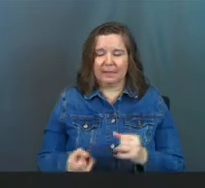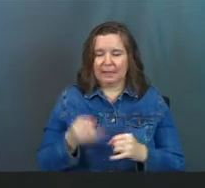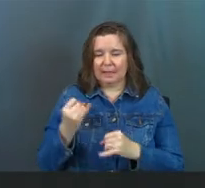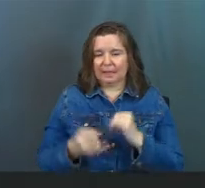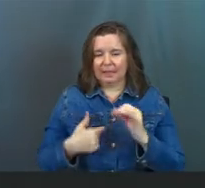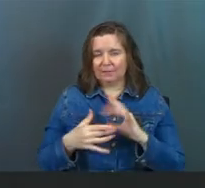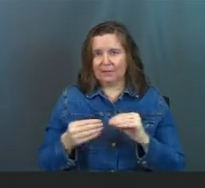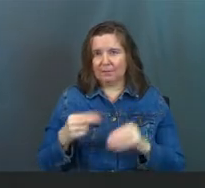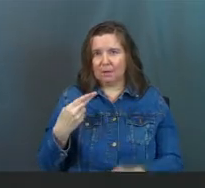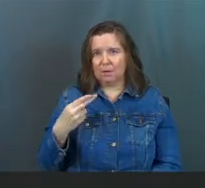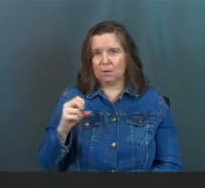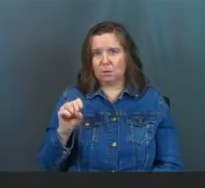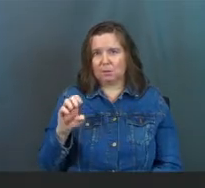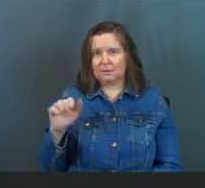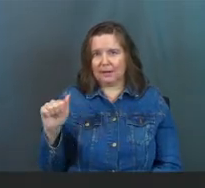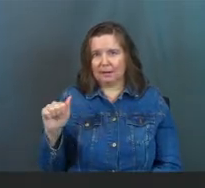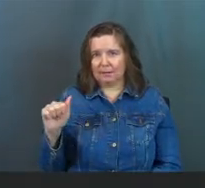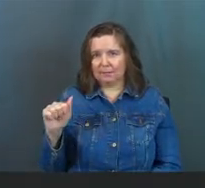Last thing I got to tell you about Hosea.